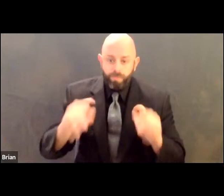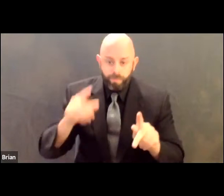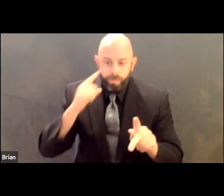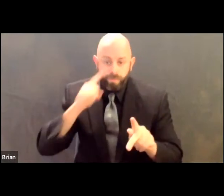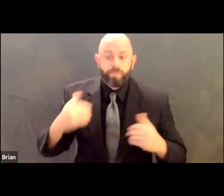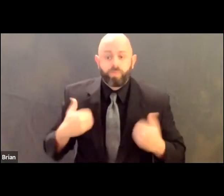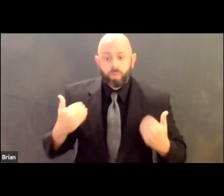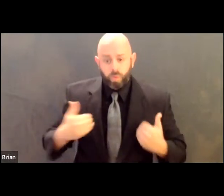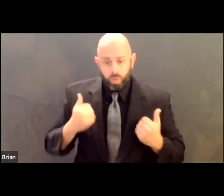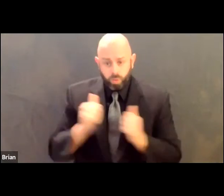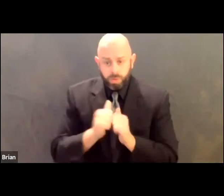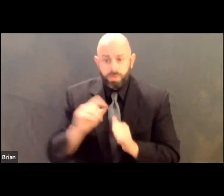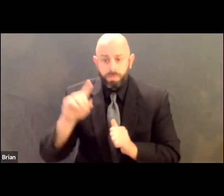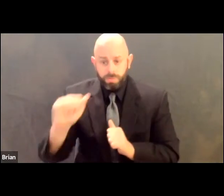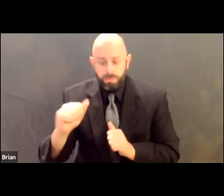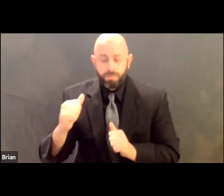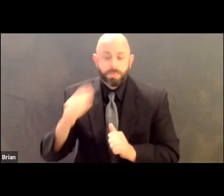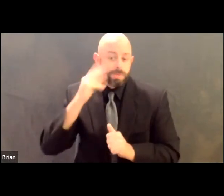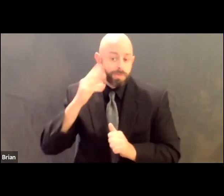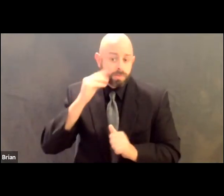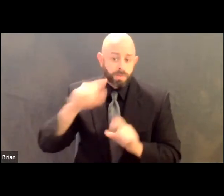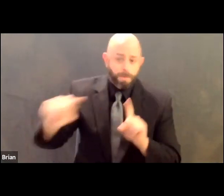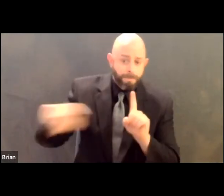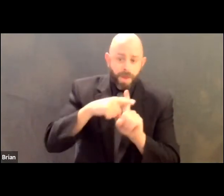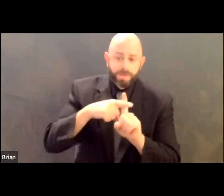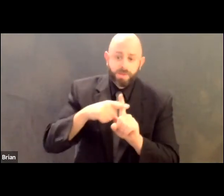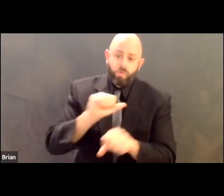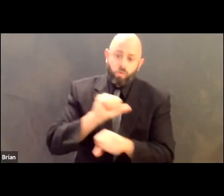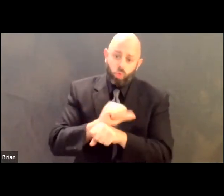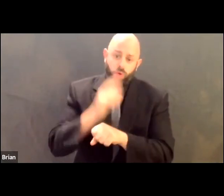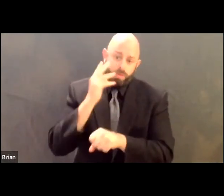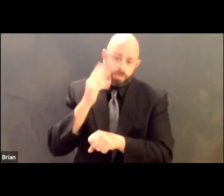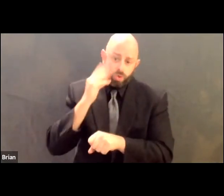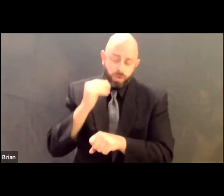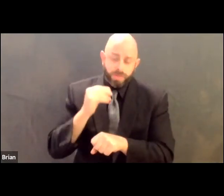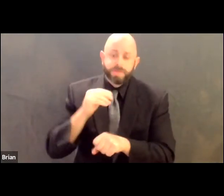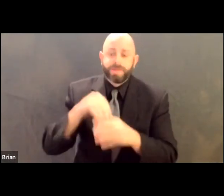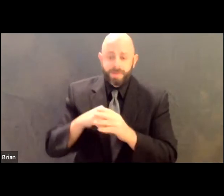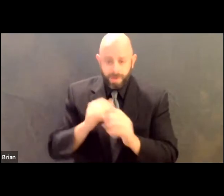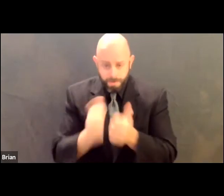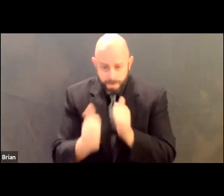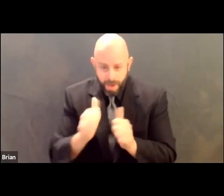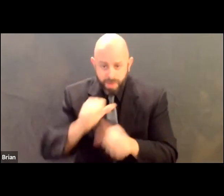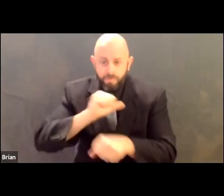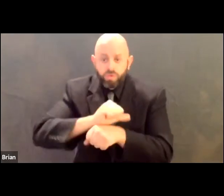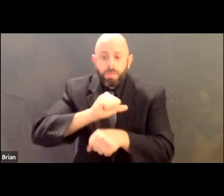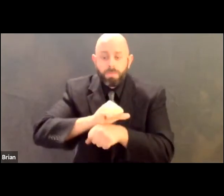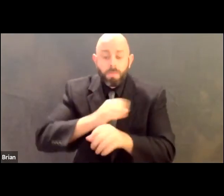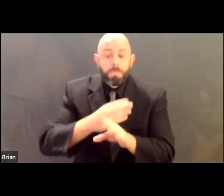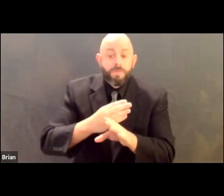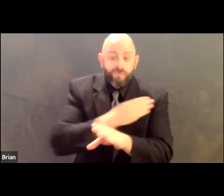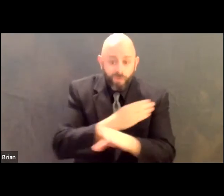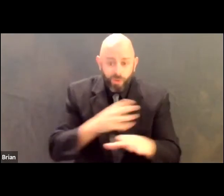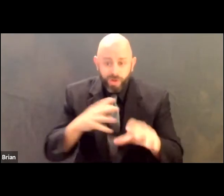disabilities to have positive work experience in the competitive labor market before they leave school.